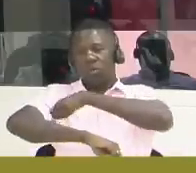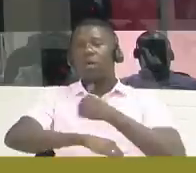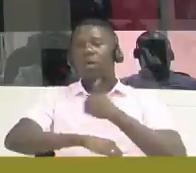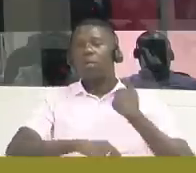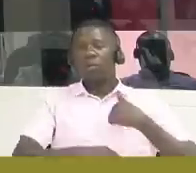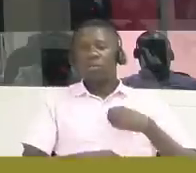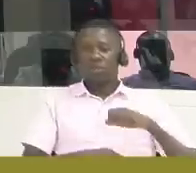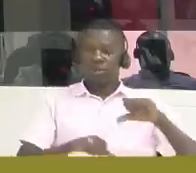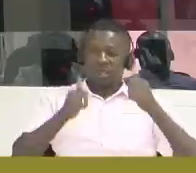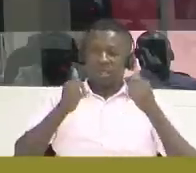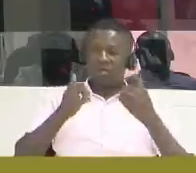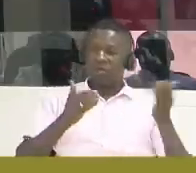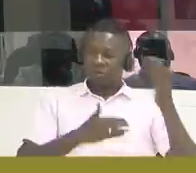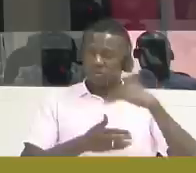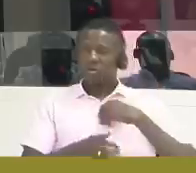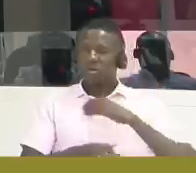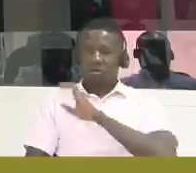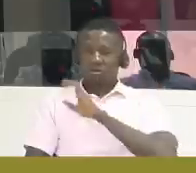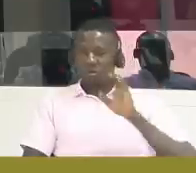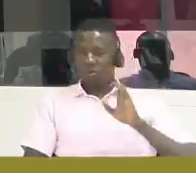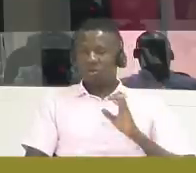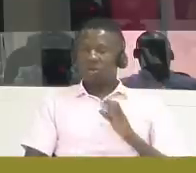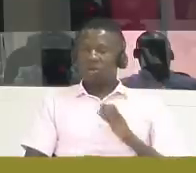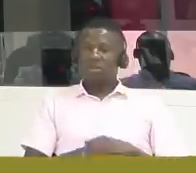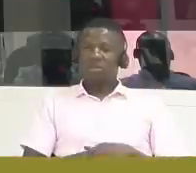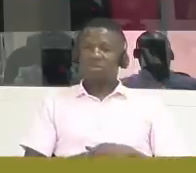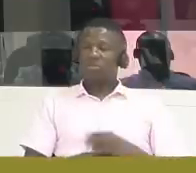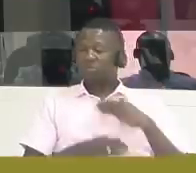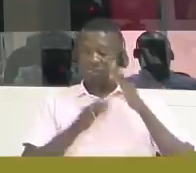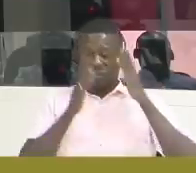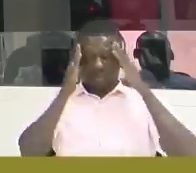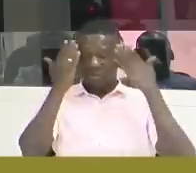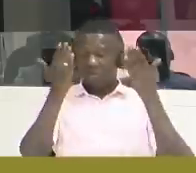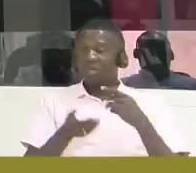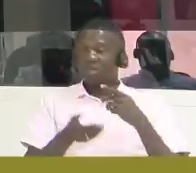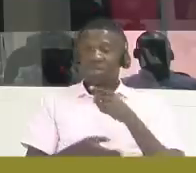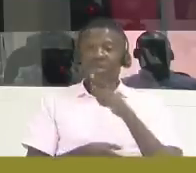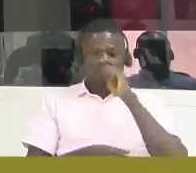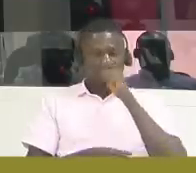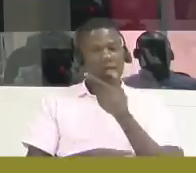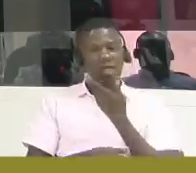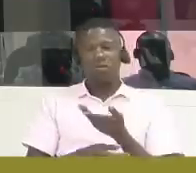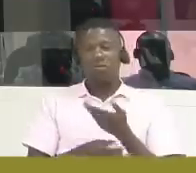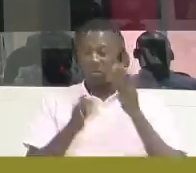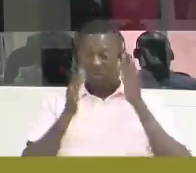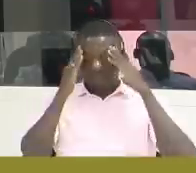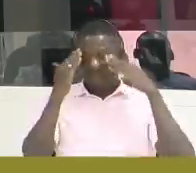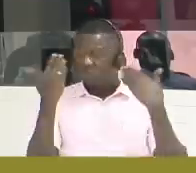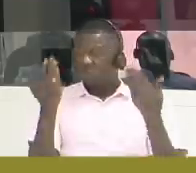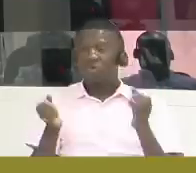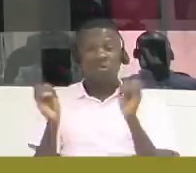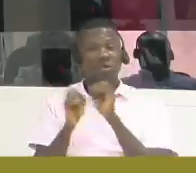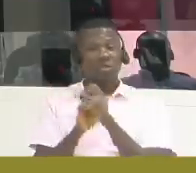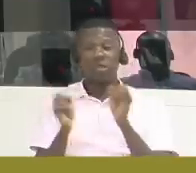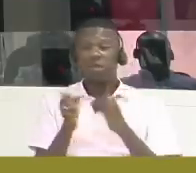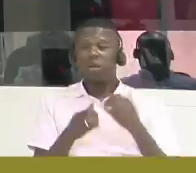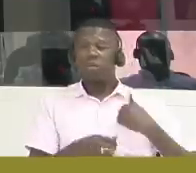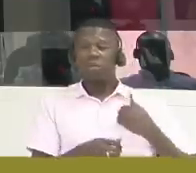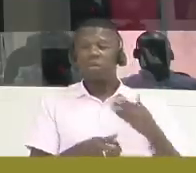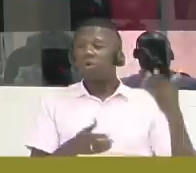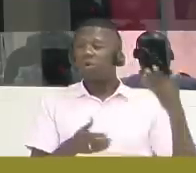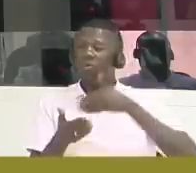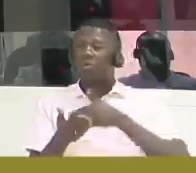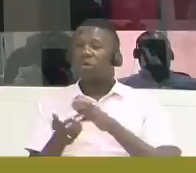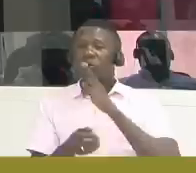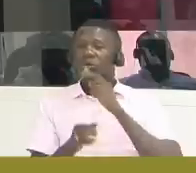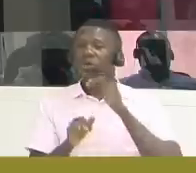But we didn't know that he already died. We knew nothing. So people were coming, whoever came,